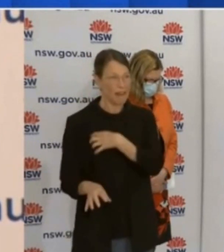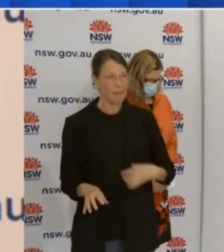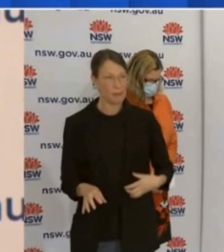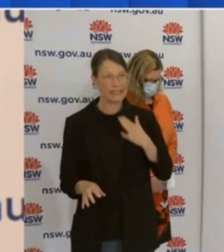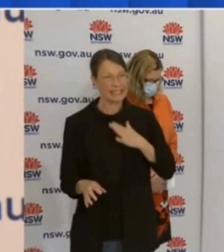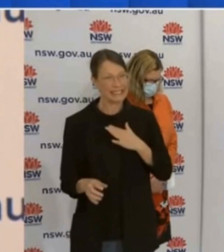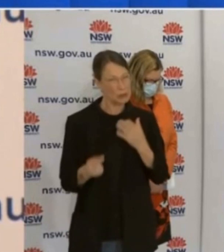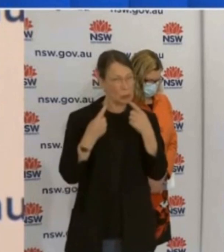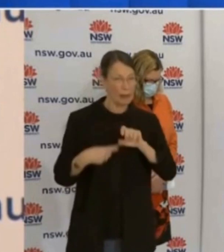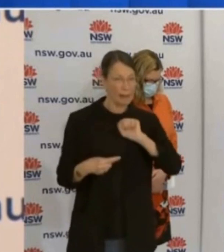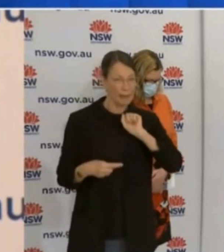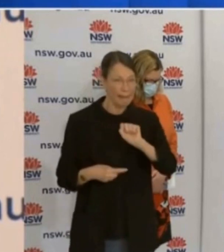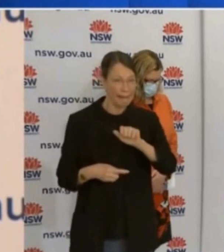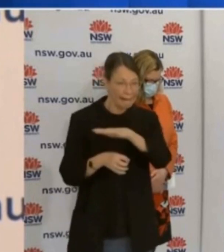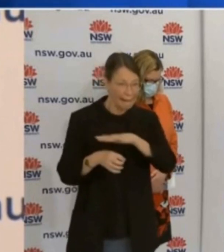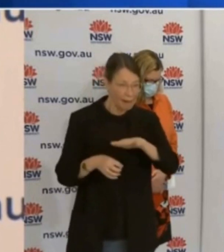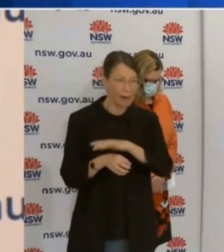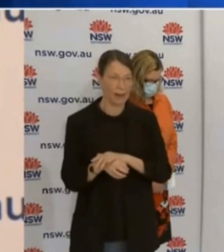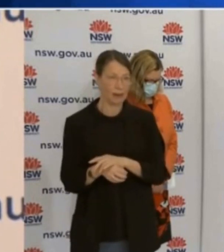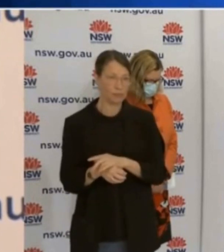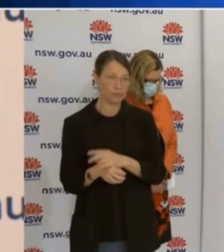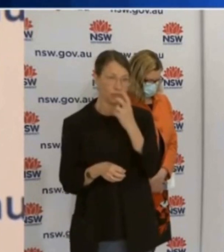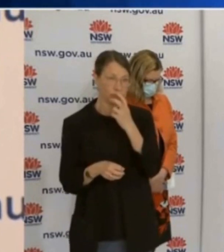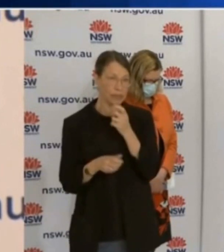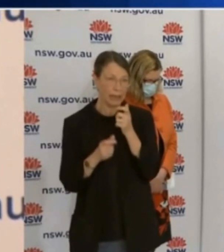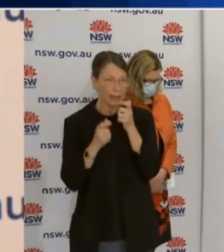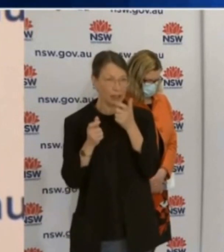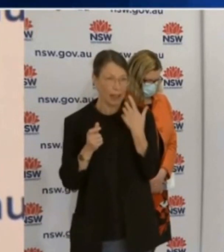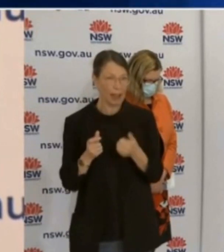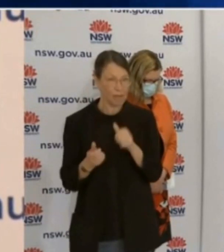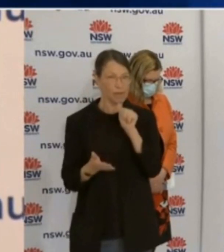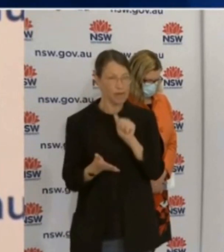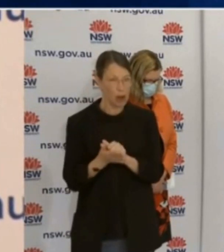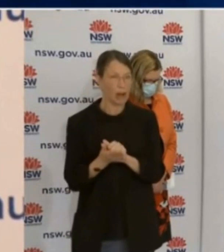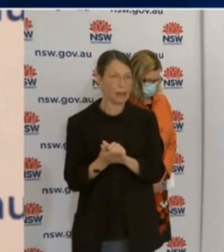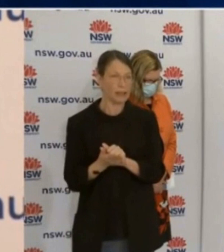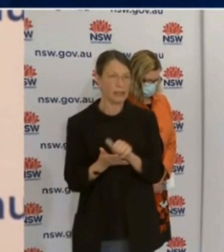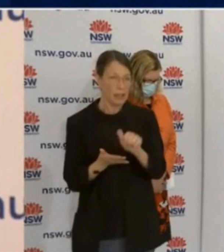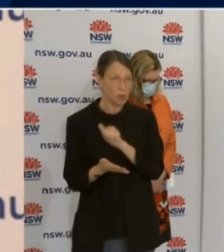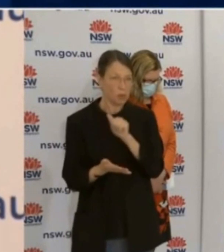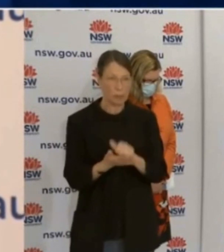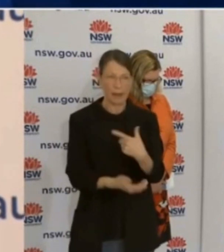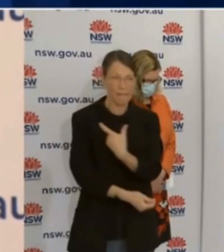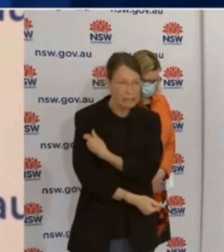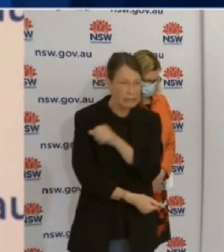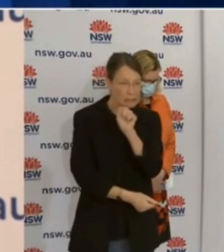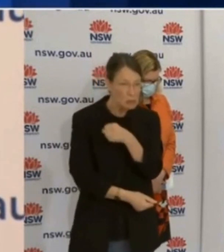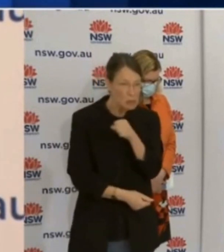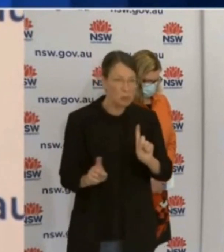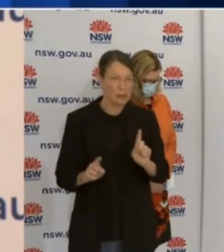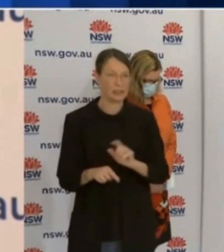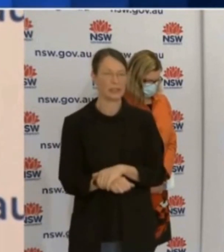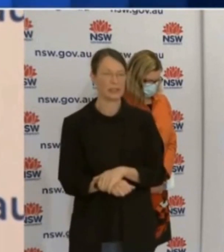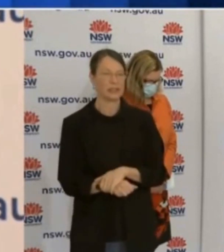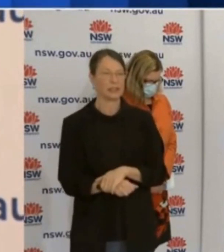they regulate is actually getting what is needed, and they need to make sure that the vaccines are getting to them as well. We've had to step up. The New South Wales government